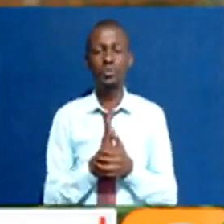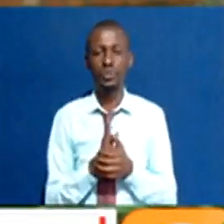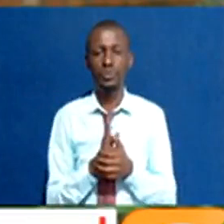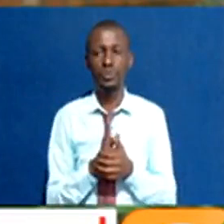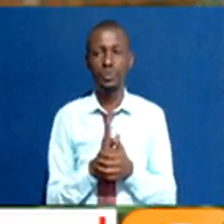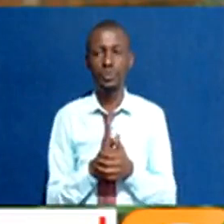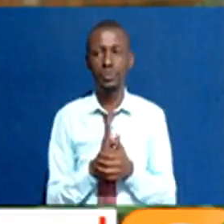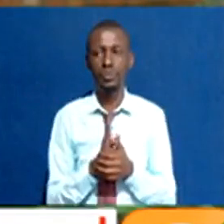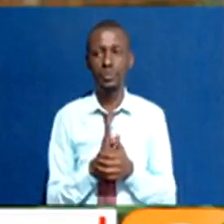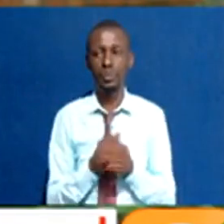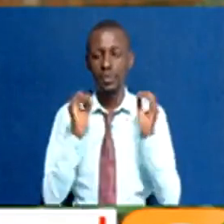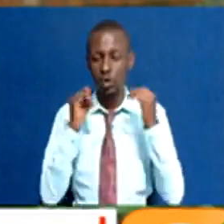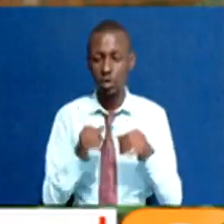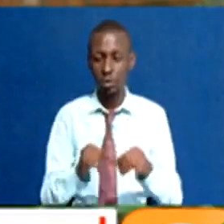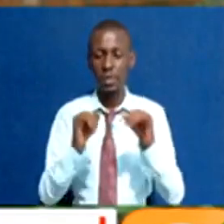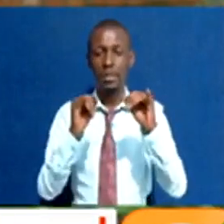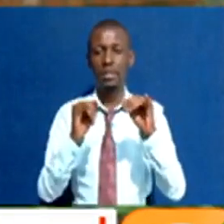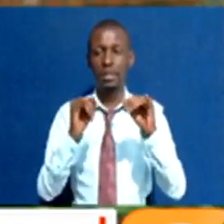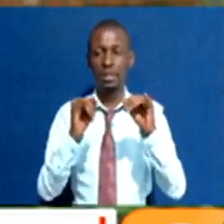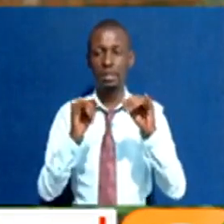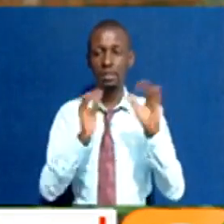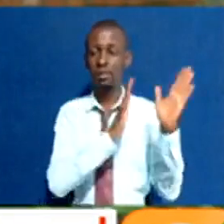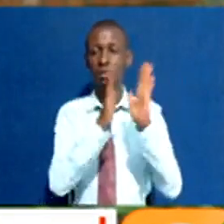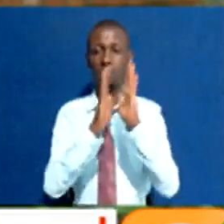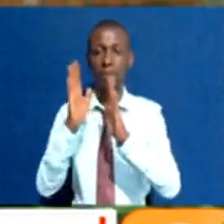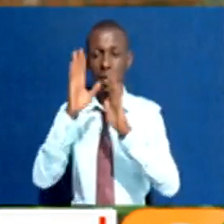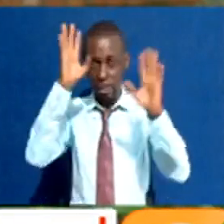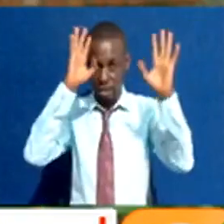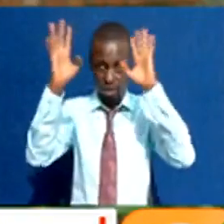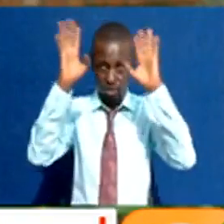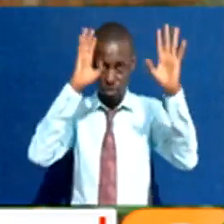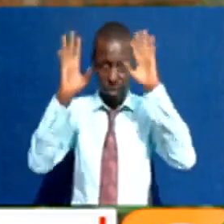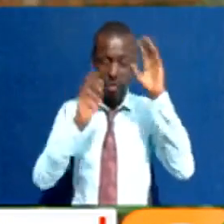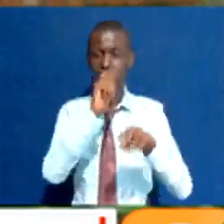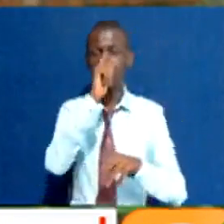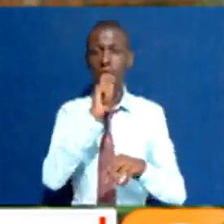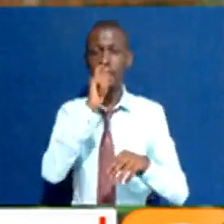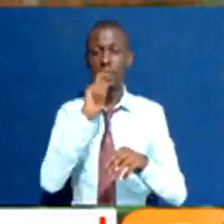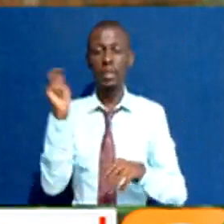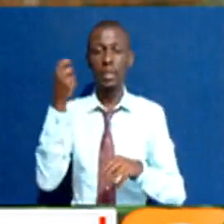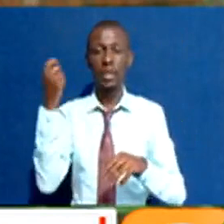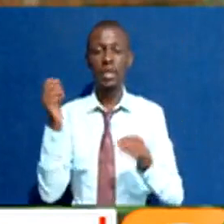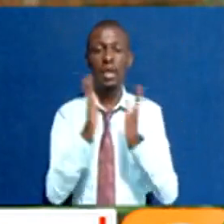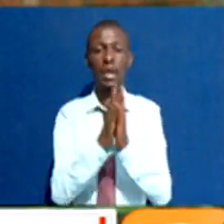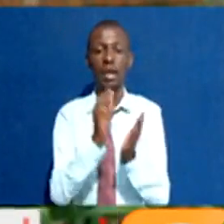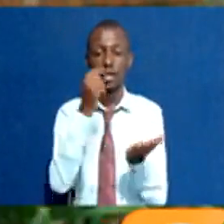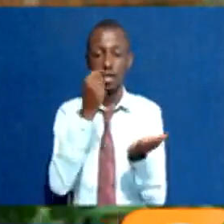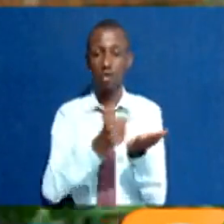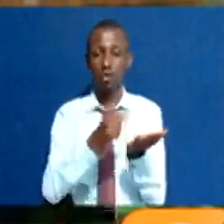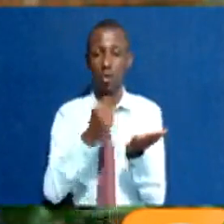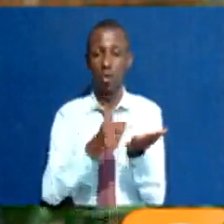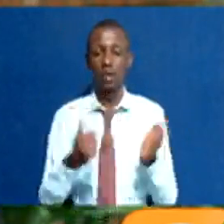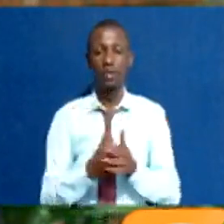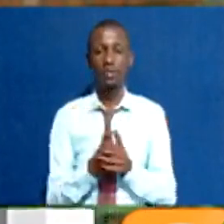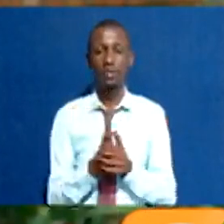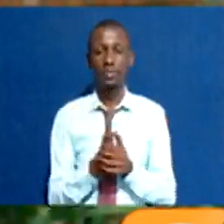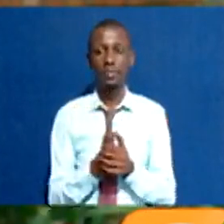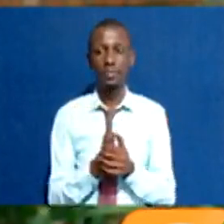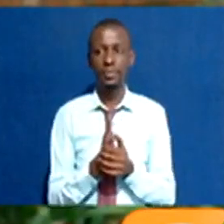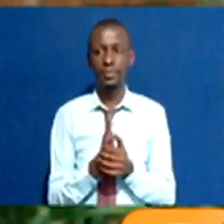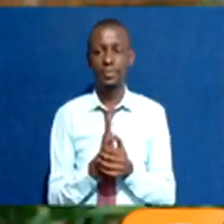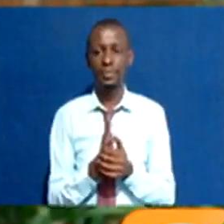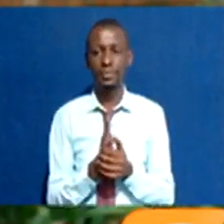implementing very innovative models in Tanzania and now in Kenya and Uganda, where this model is